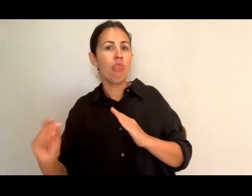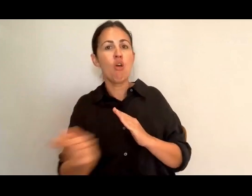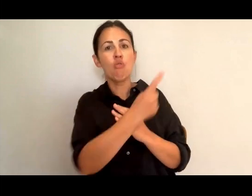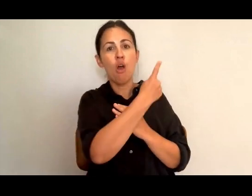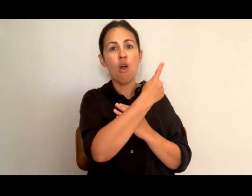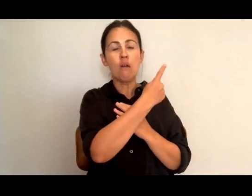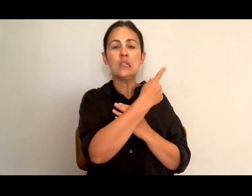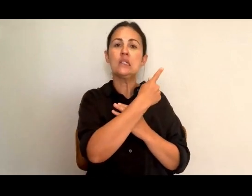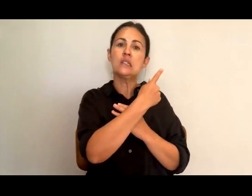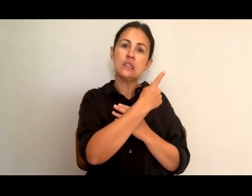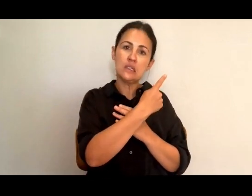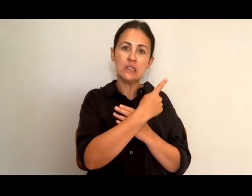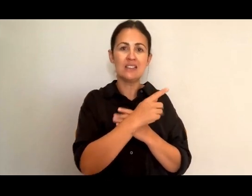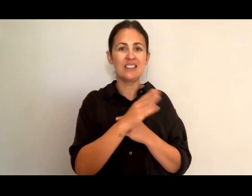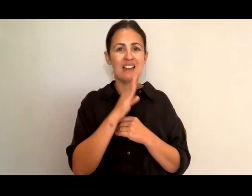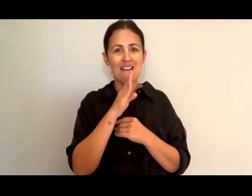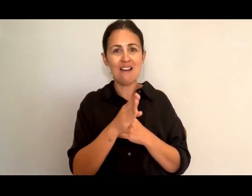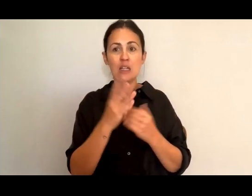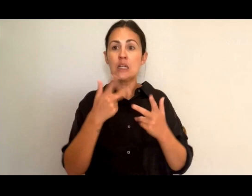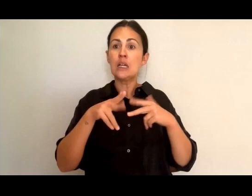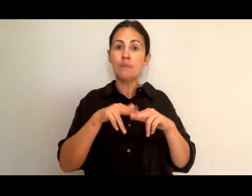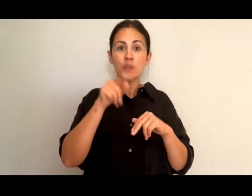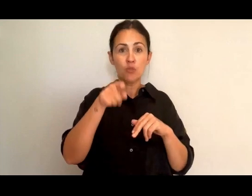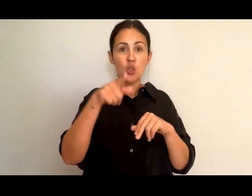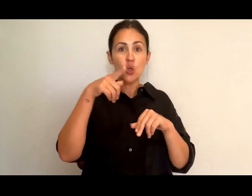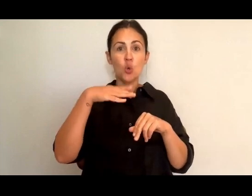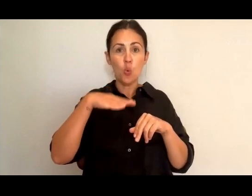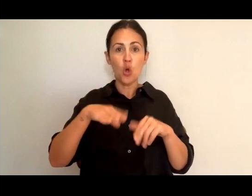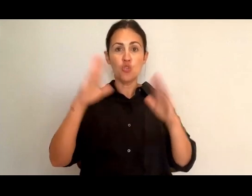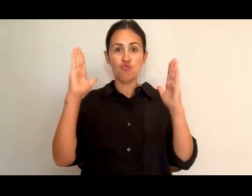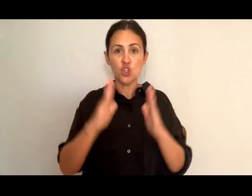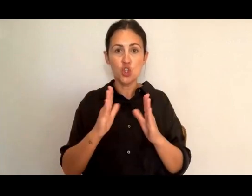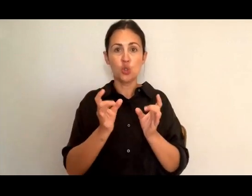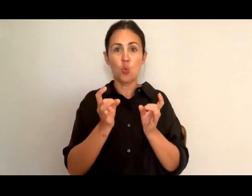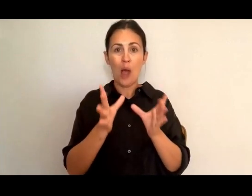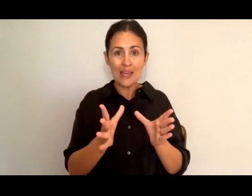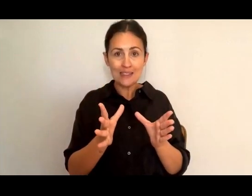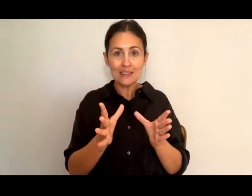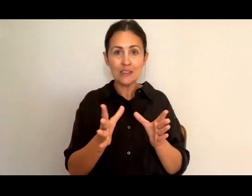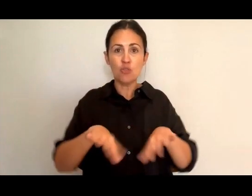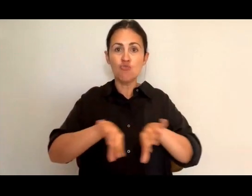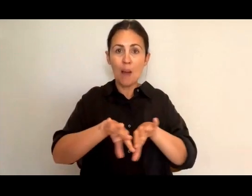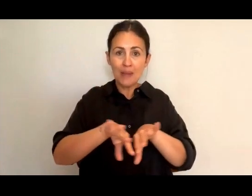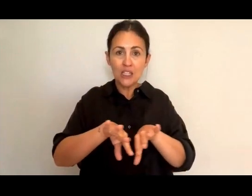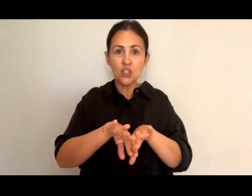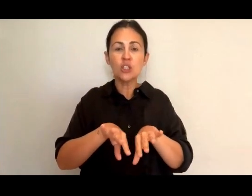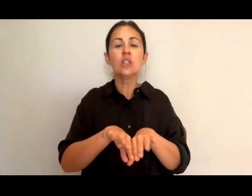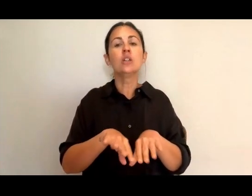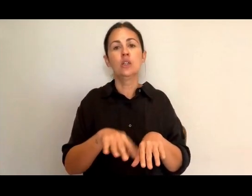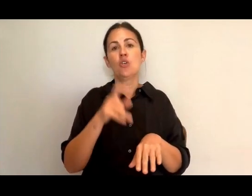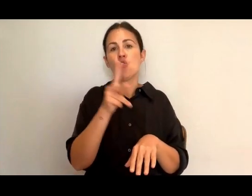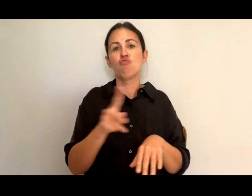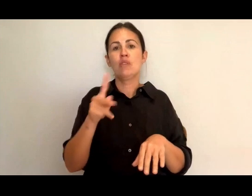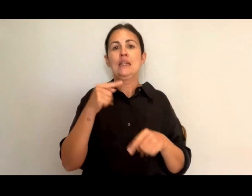community around how we reduce our waste, we believe that waste to art is a great way to do that. But if we tried to tackle every waste stream and